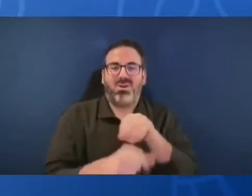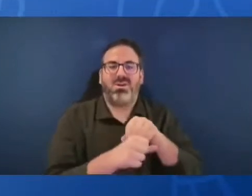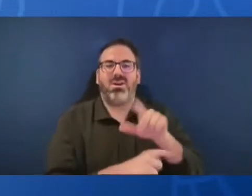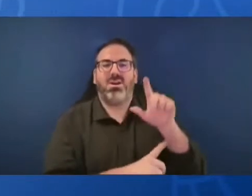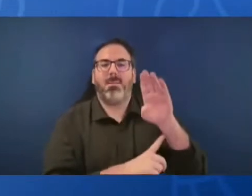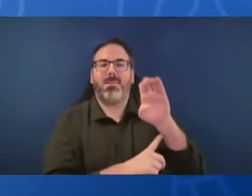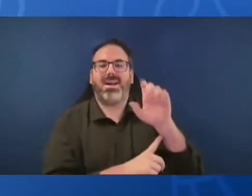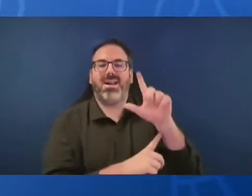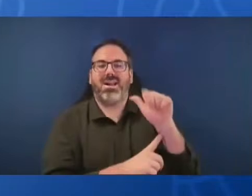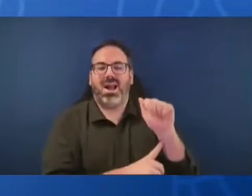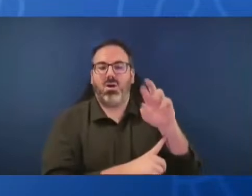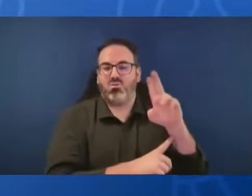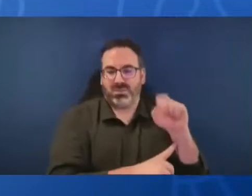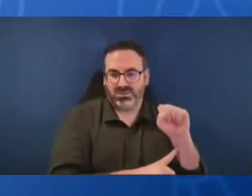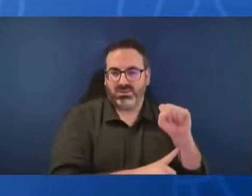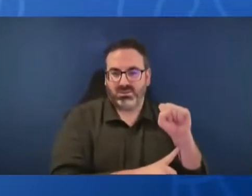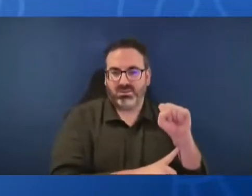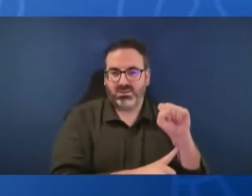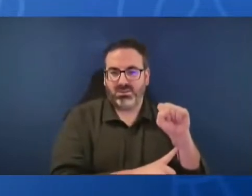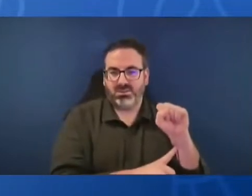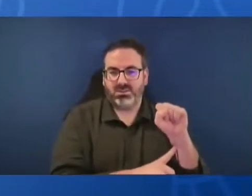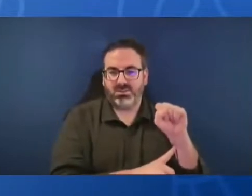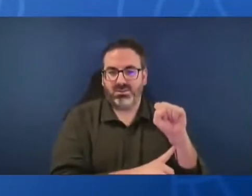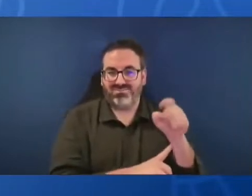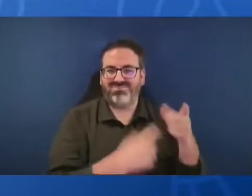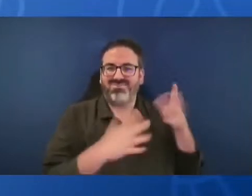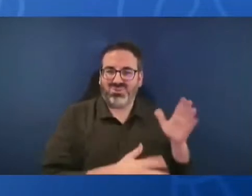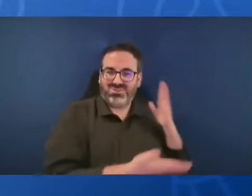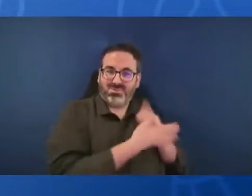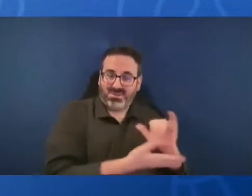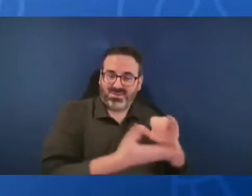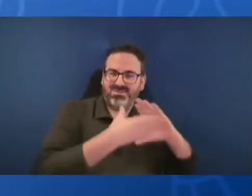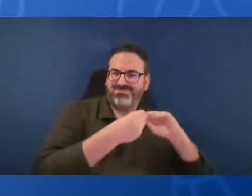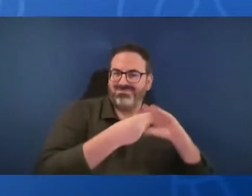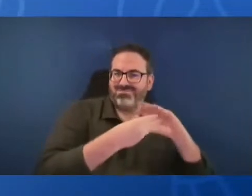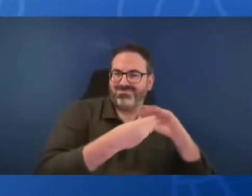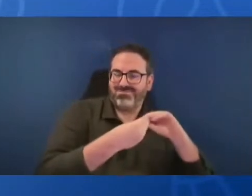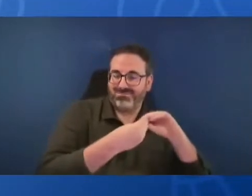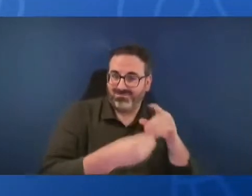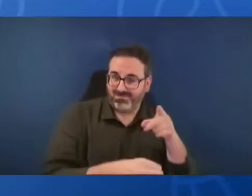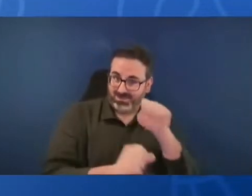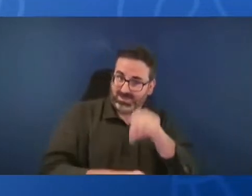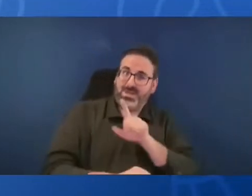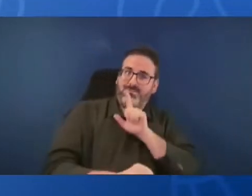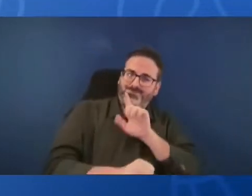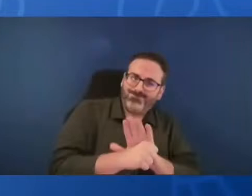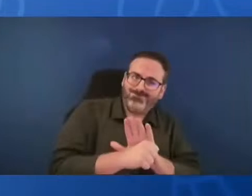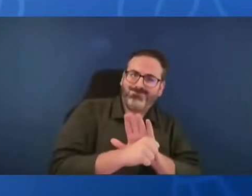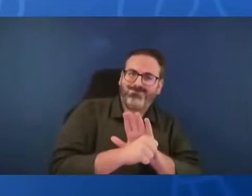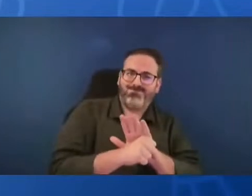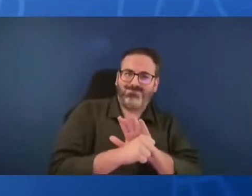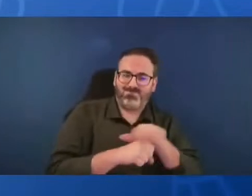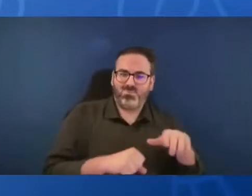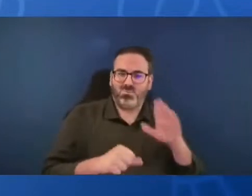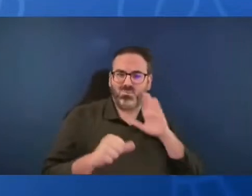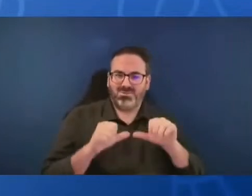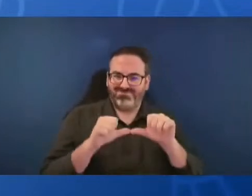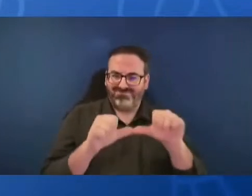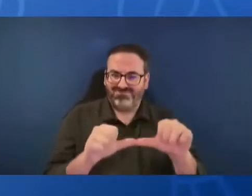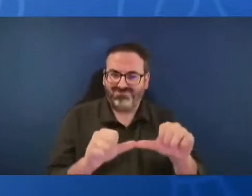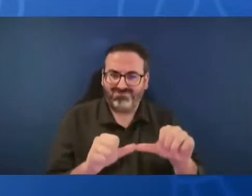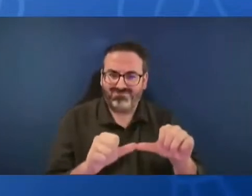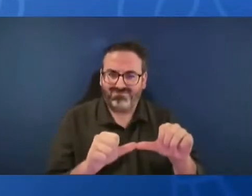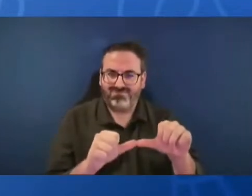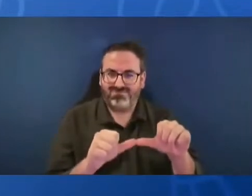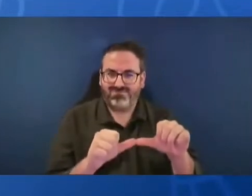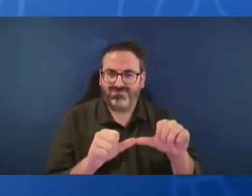about the cases, can you assure us that you will continue securing the release of Radio Free Europe reporters, one of them in